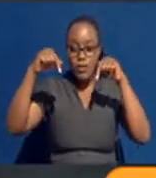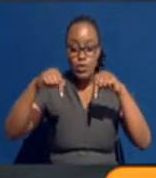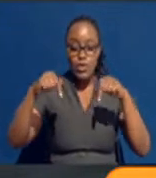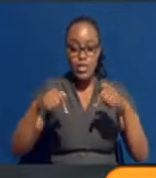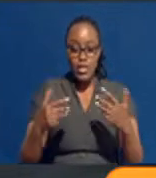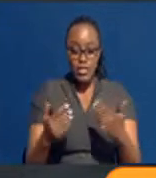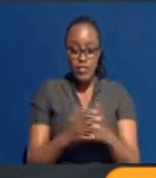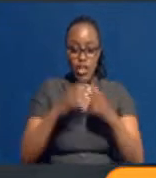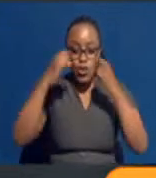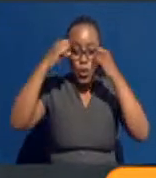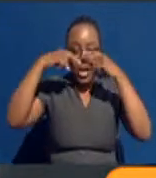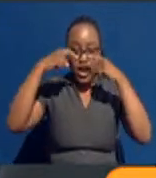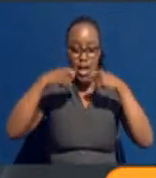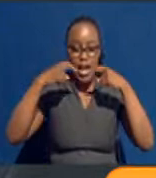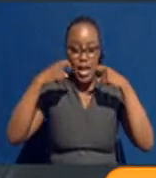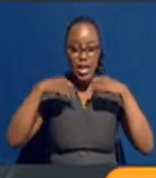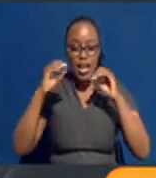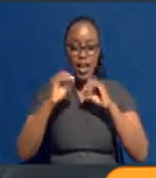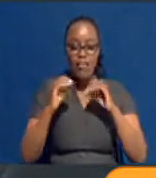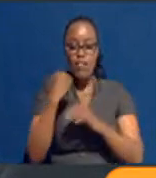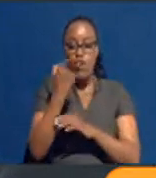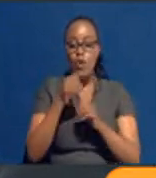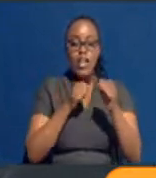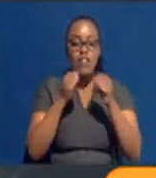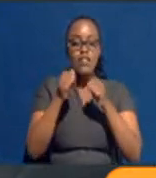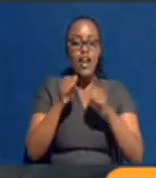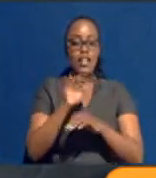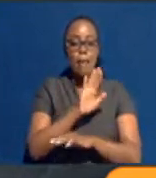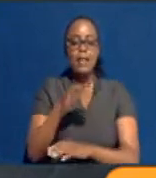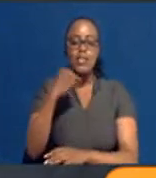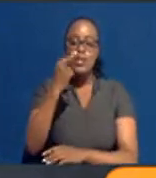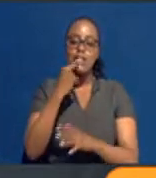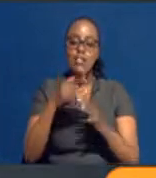Don't cry. What you can do is to fight. I keep